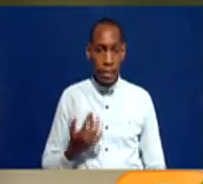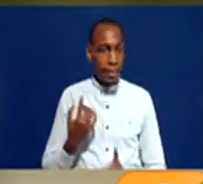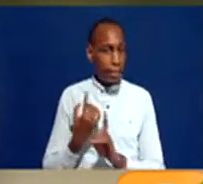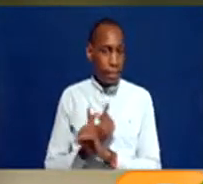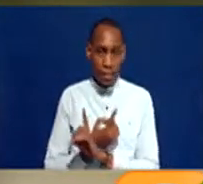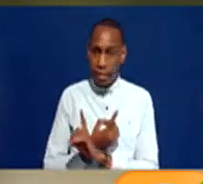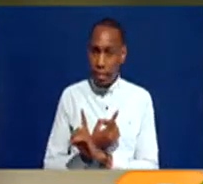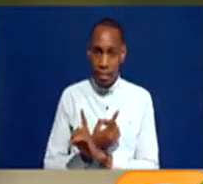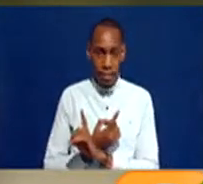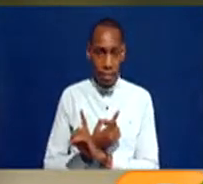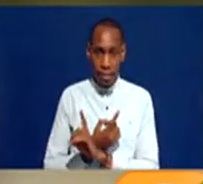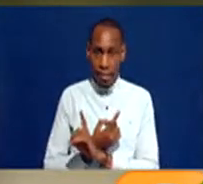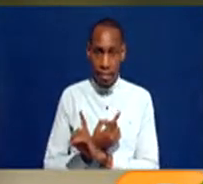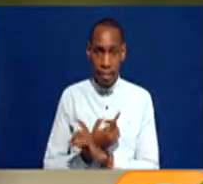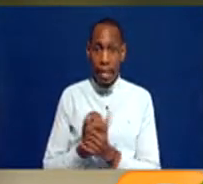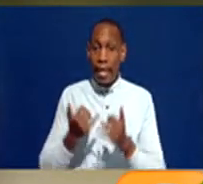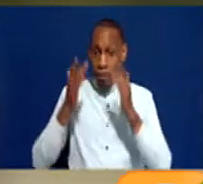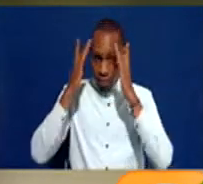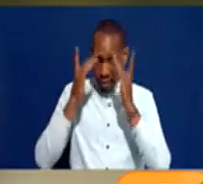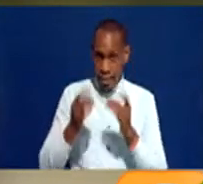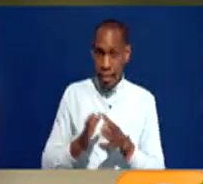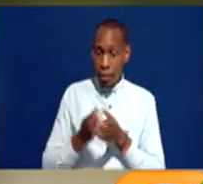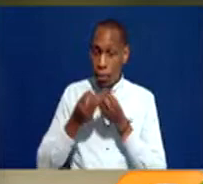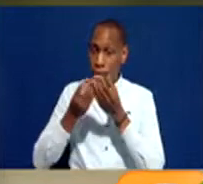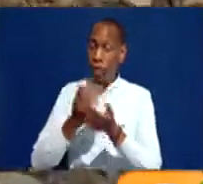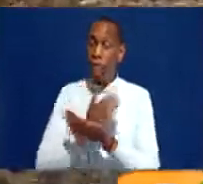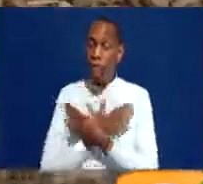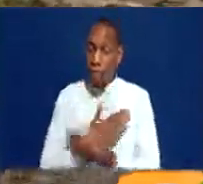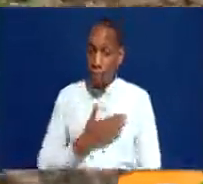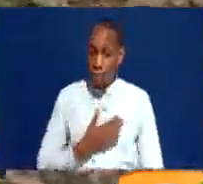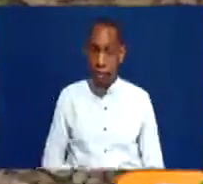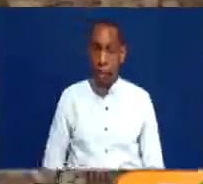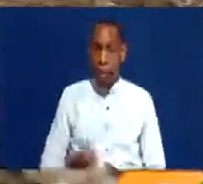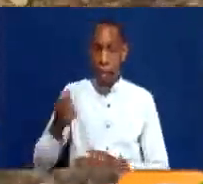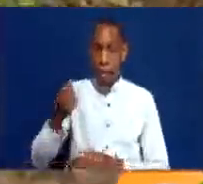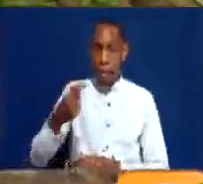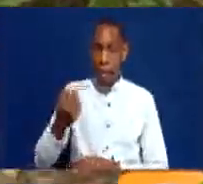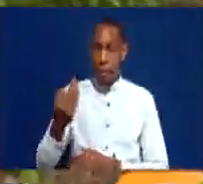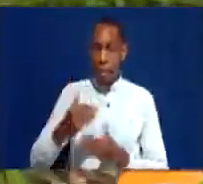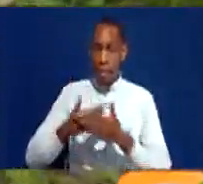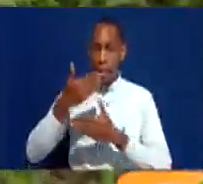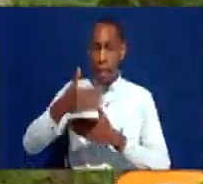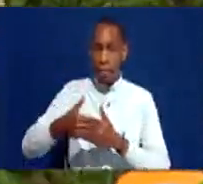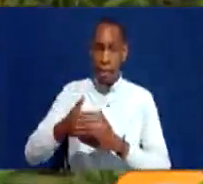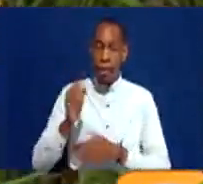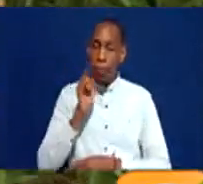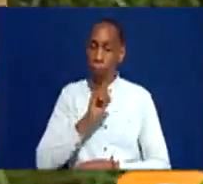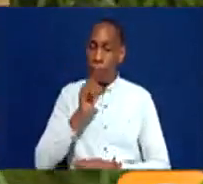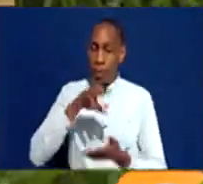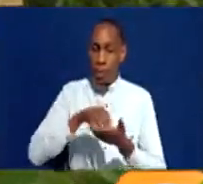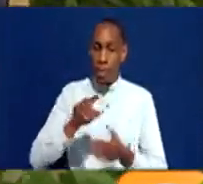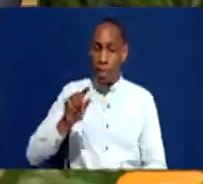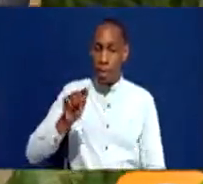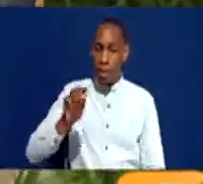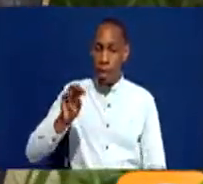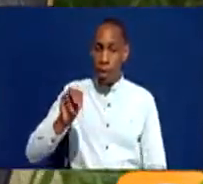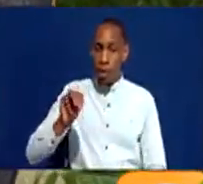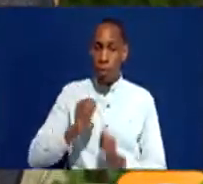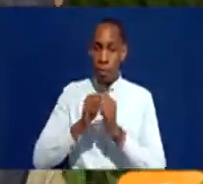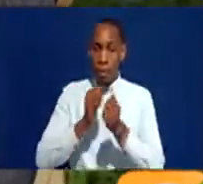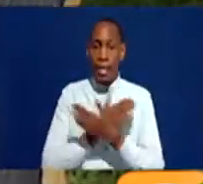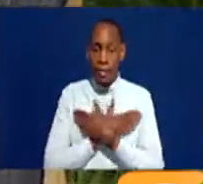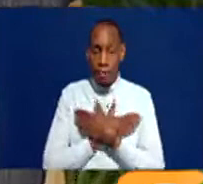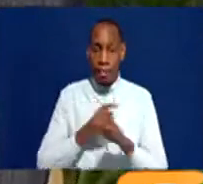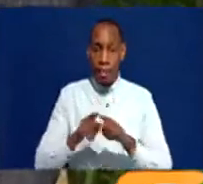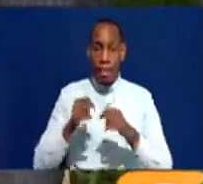weird, then I decided to tell my friend. 3 months after the horrific ordeal, Tom and some of his friends are